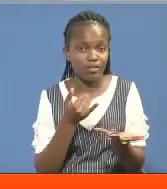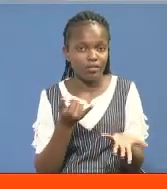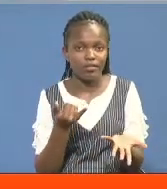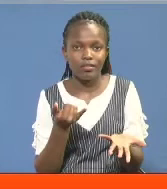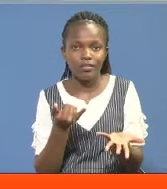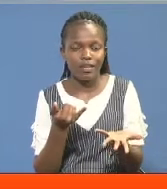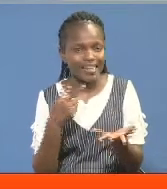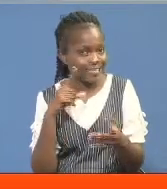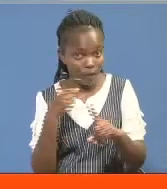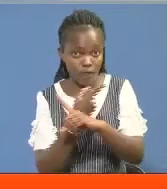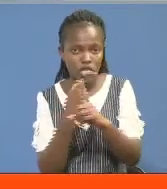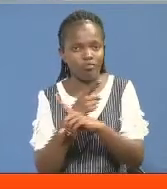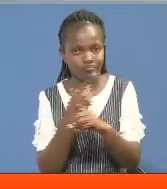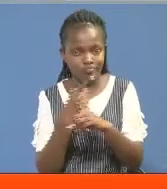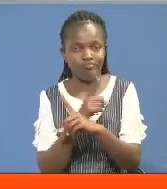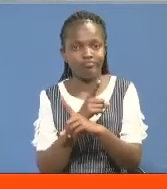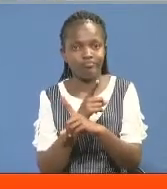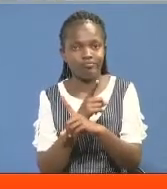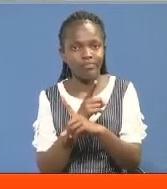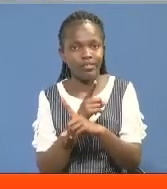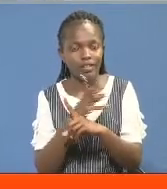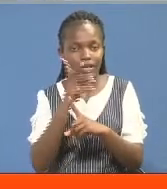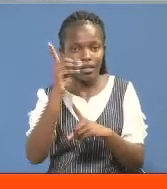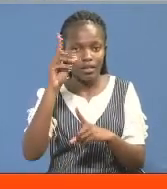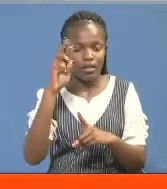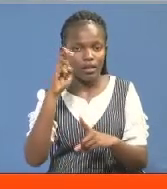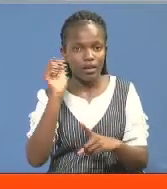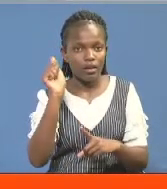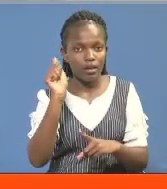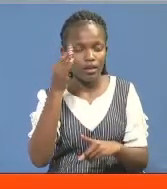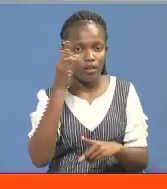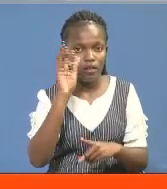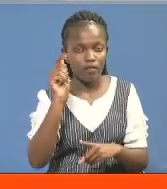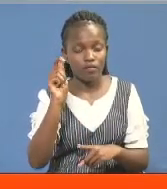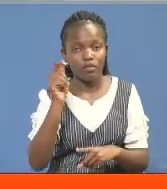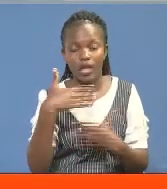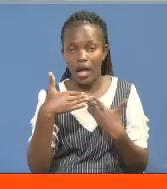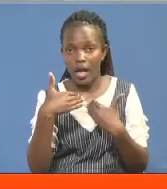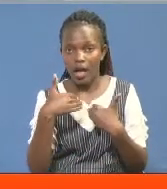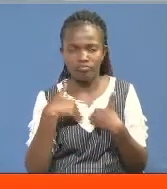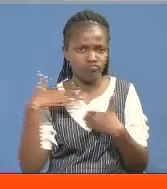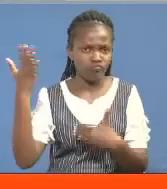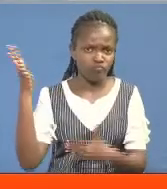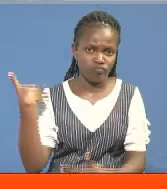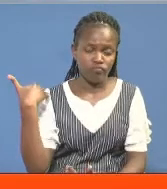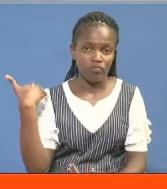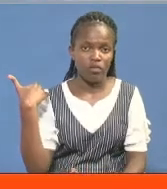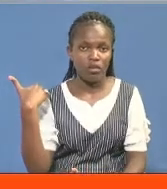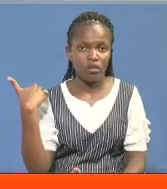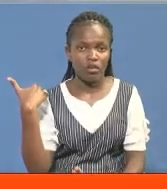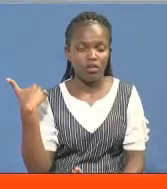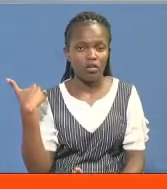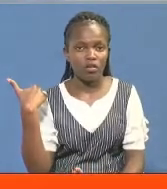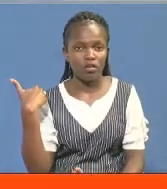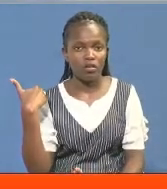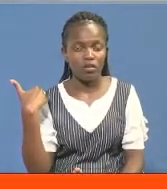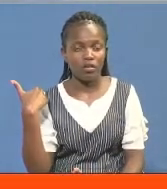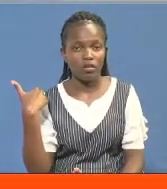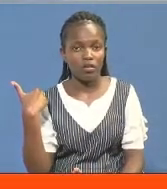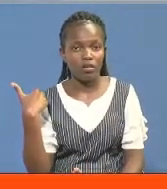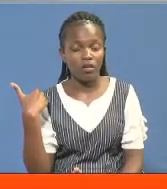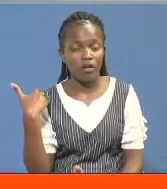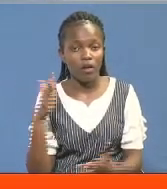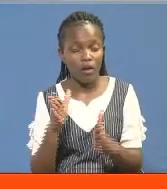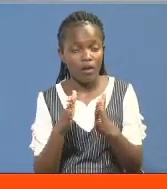had the Wako draft, we had the Bomas draft. We kept on improving this document. We had a lot of consensus. And